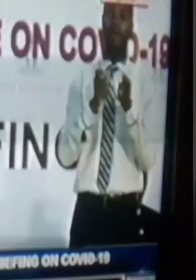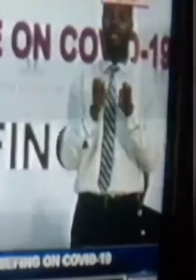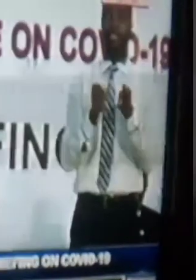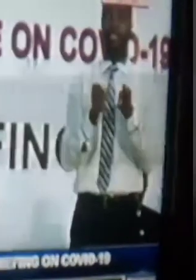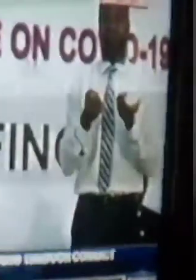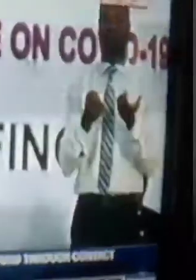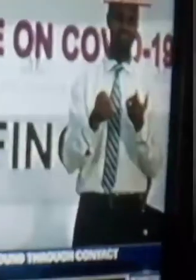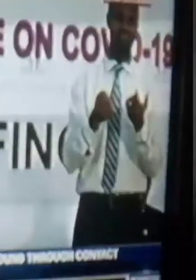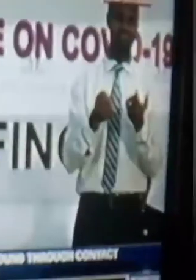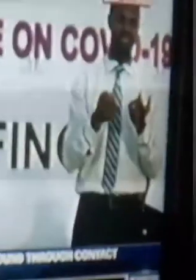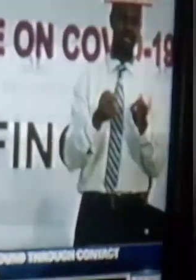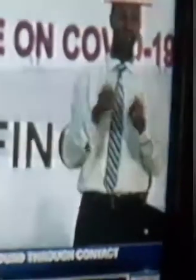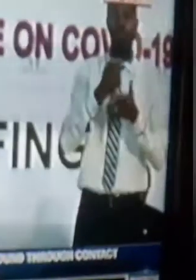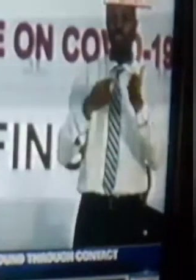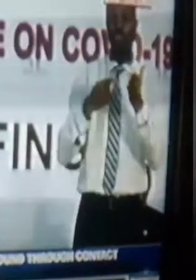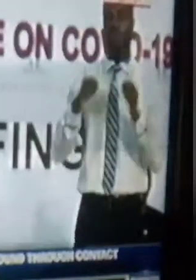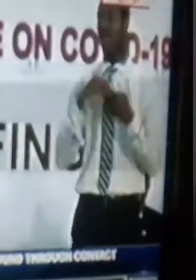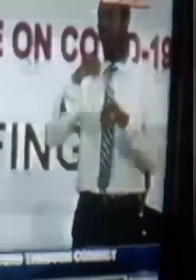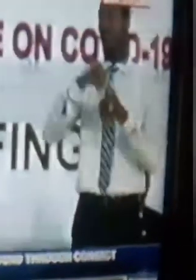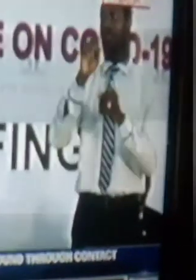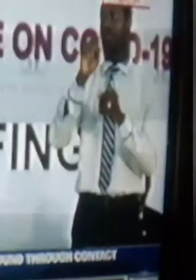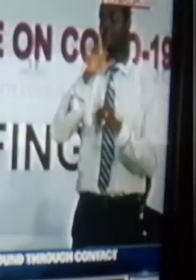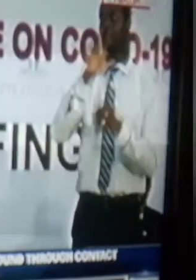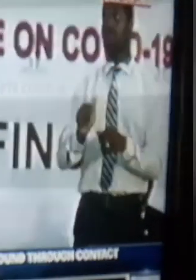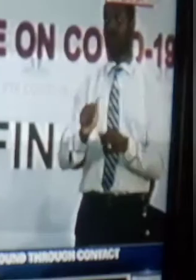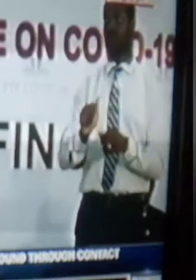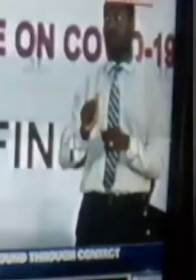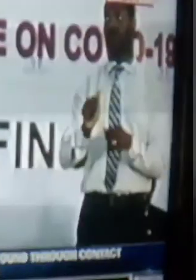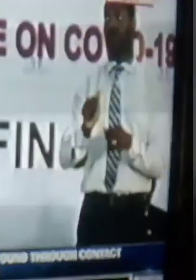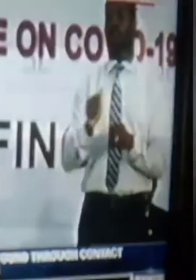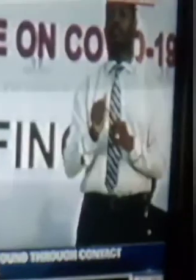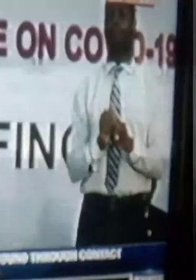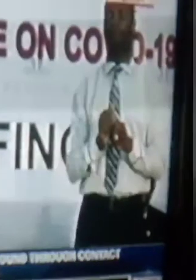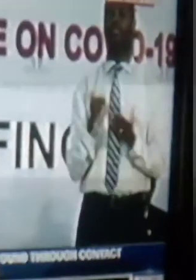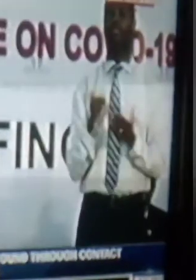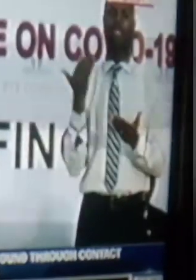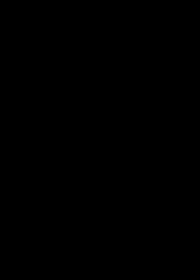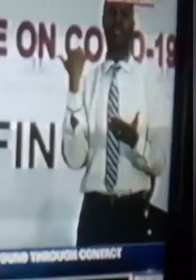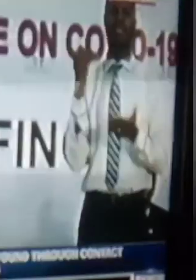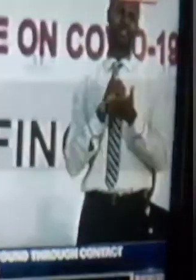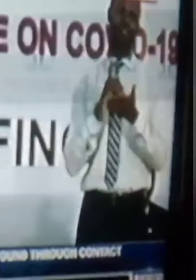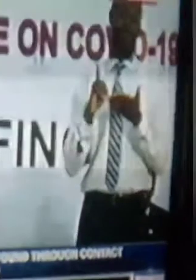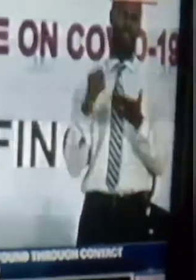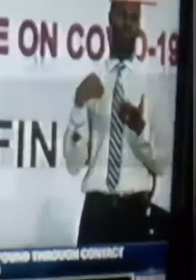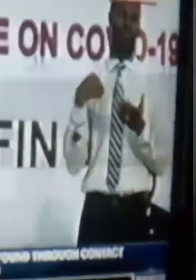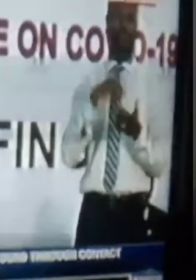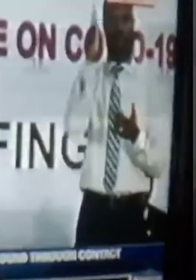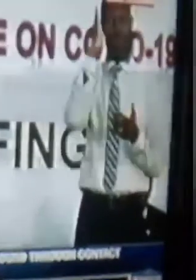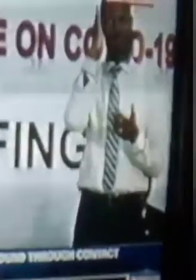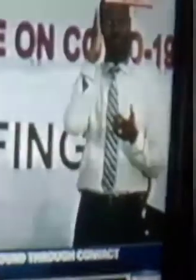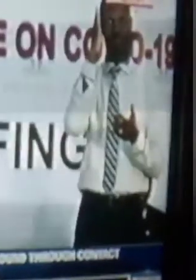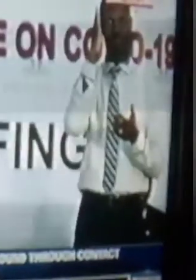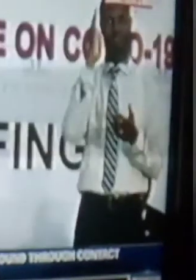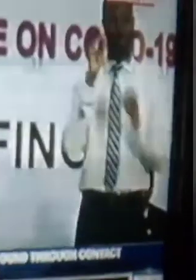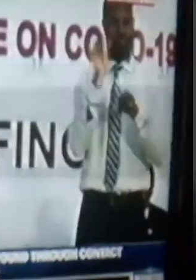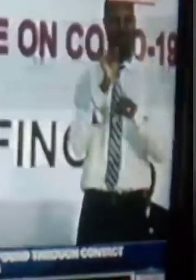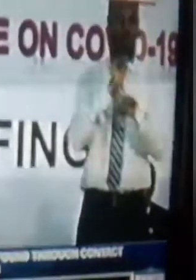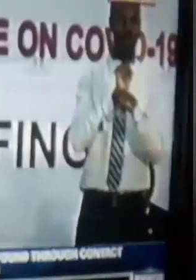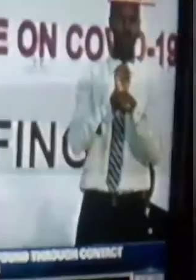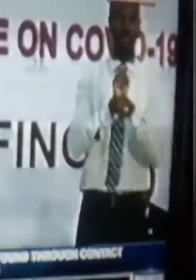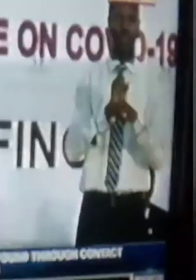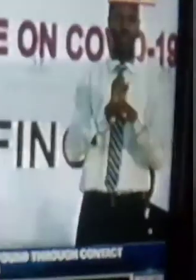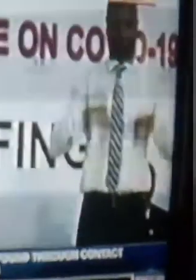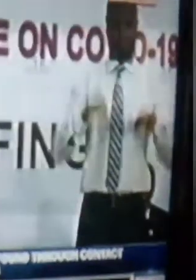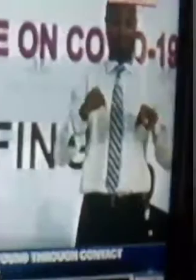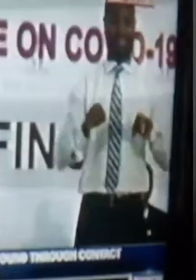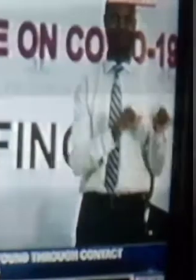give you a flavor of the very hard, intensive work that has gone on last week and will continue this week. This is one of the primary